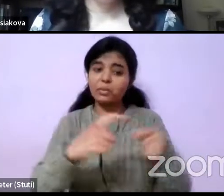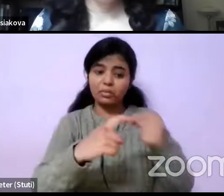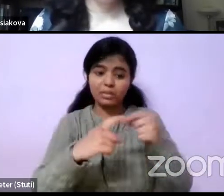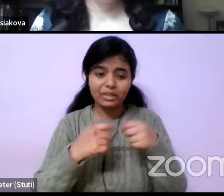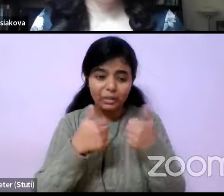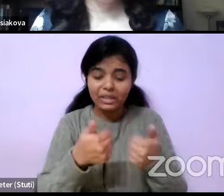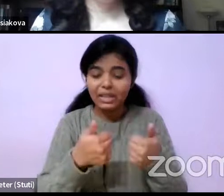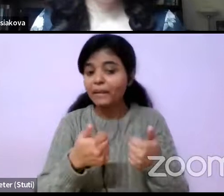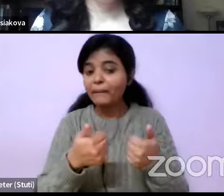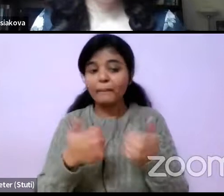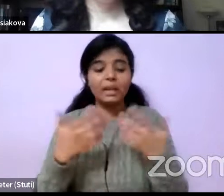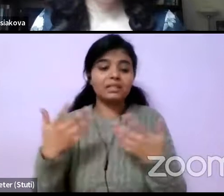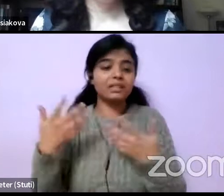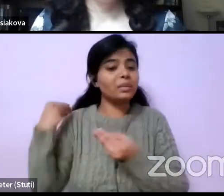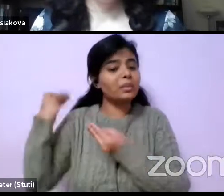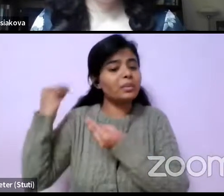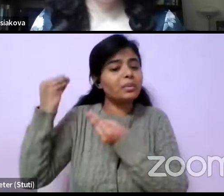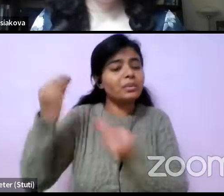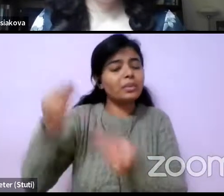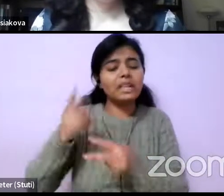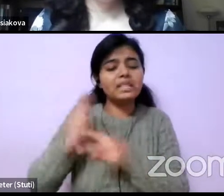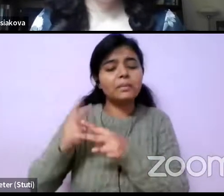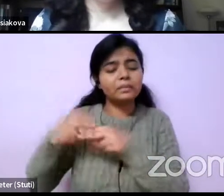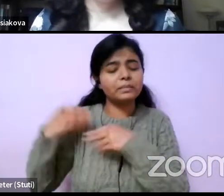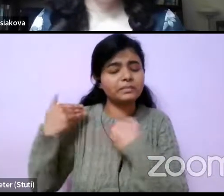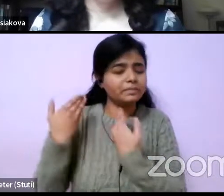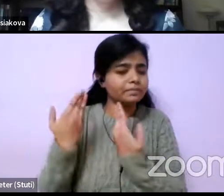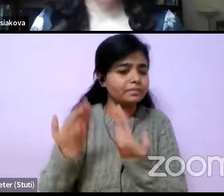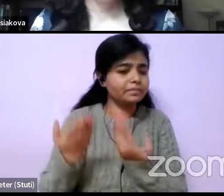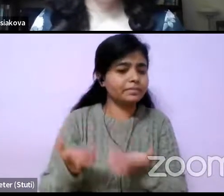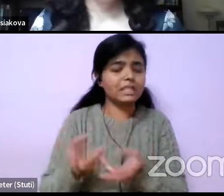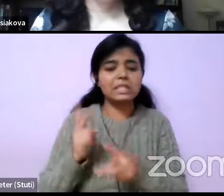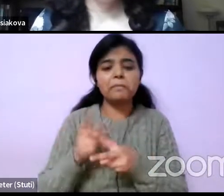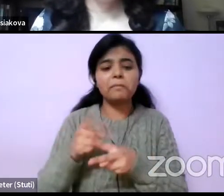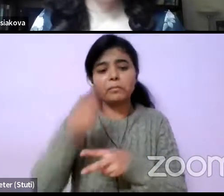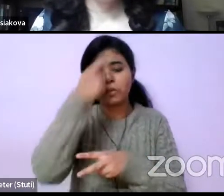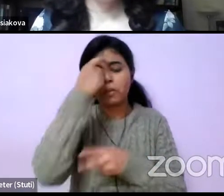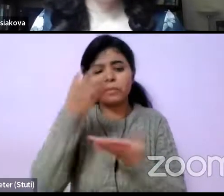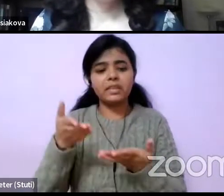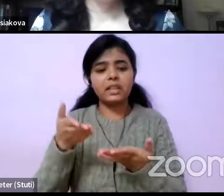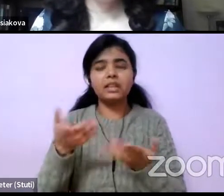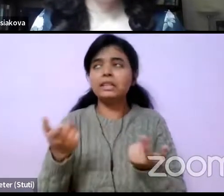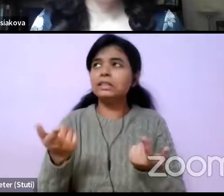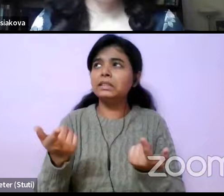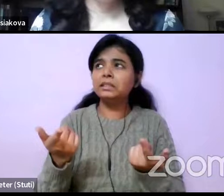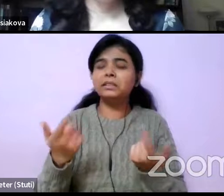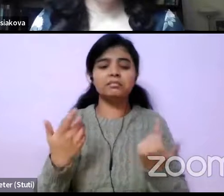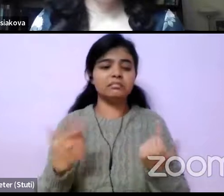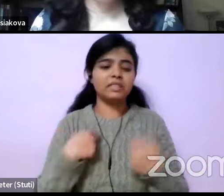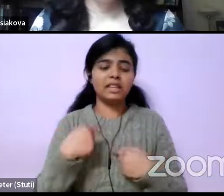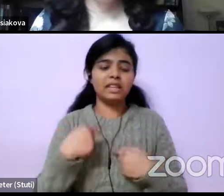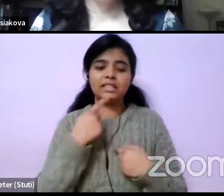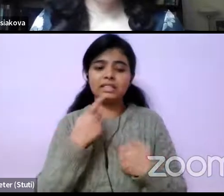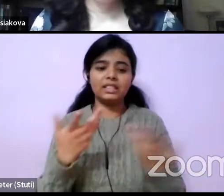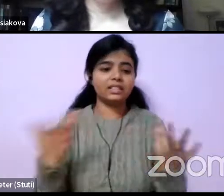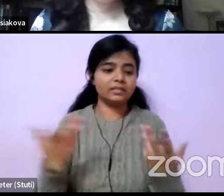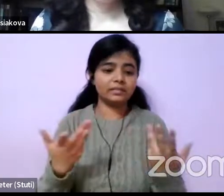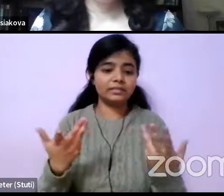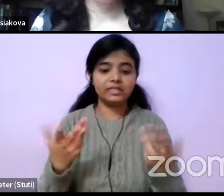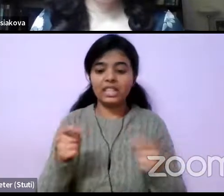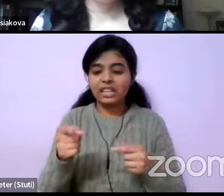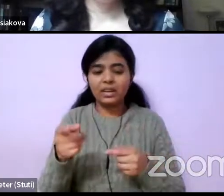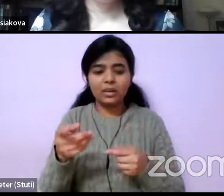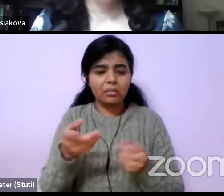yes, this is an inherent problem with these impairment specific organizations. But somehow they are not able to, in a way, converge at the